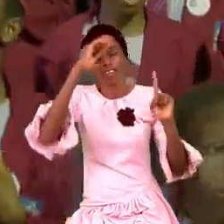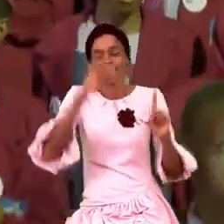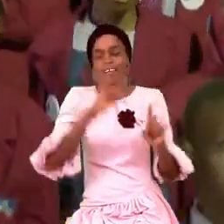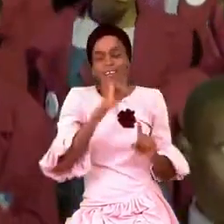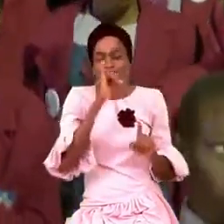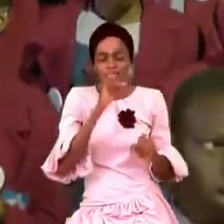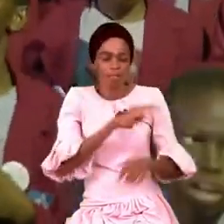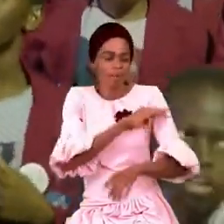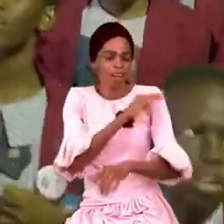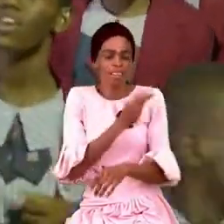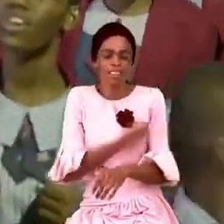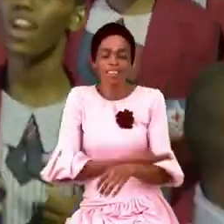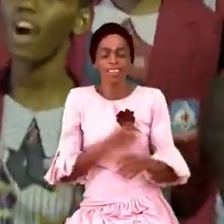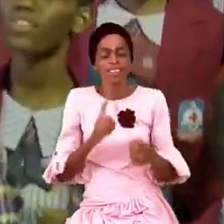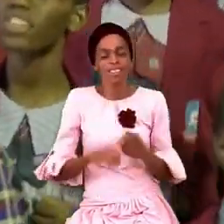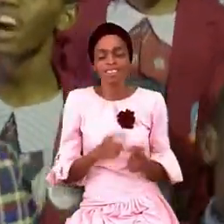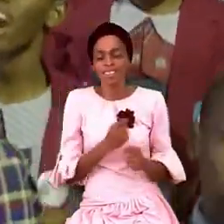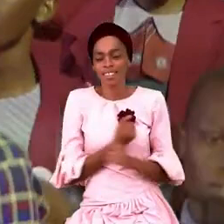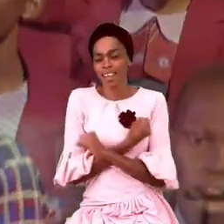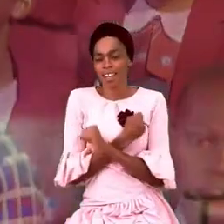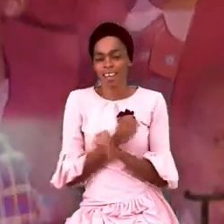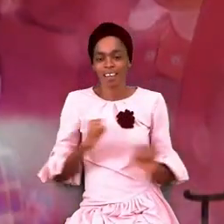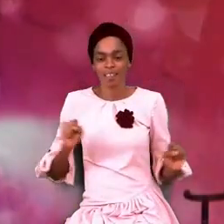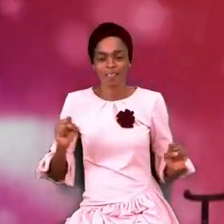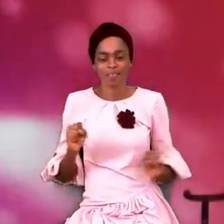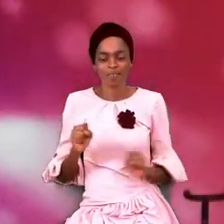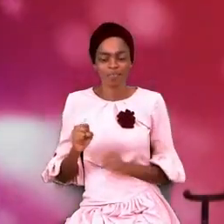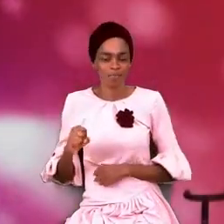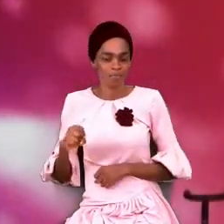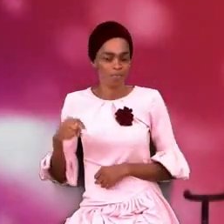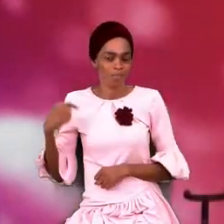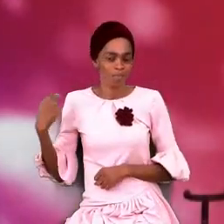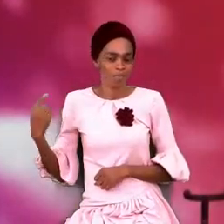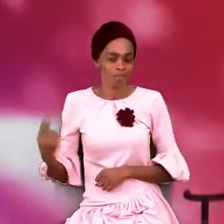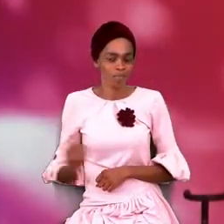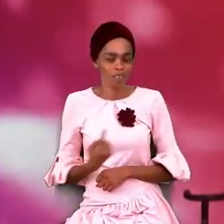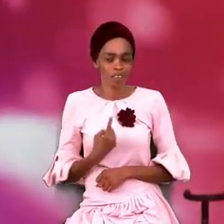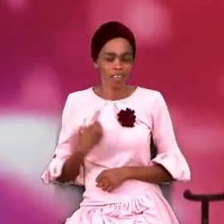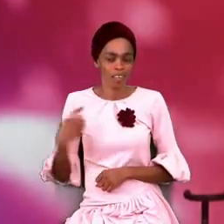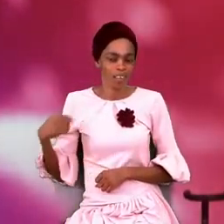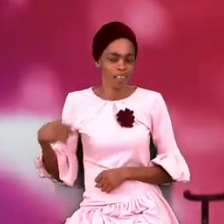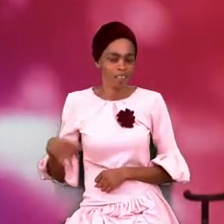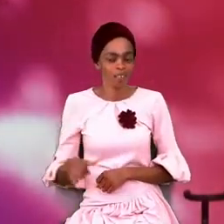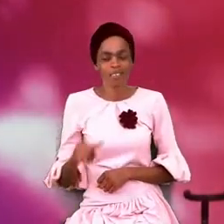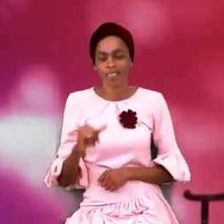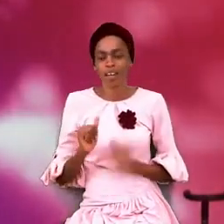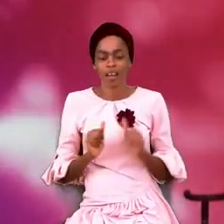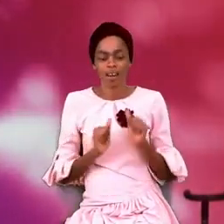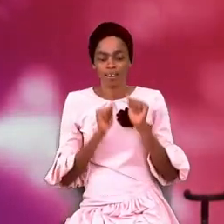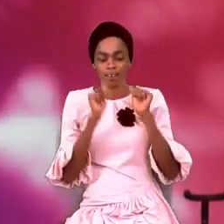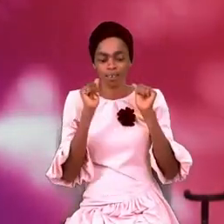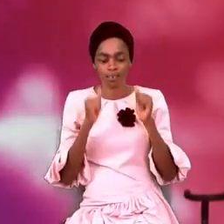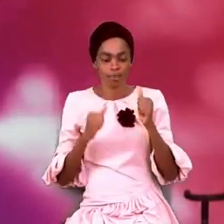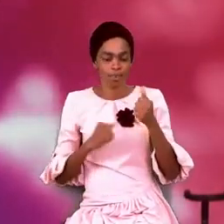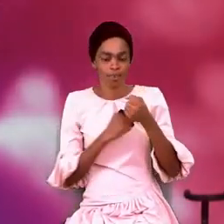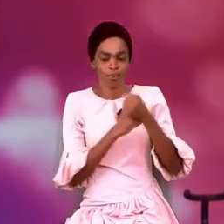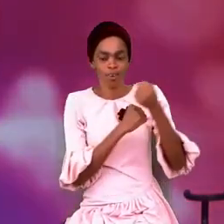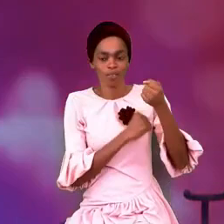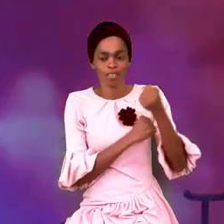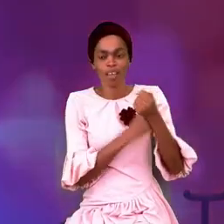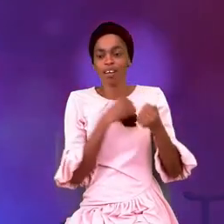Forever, author of salvation. He rose and conquered